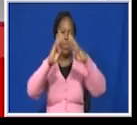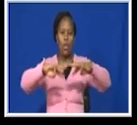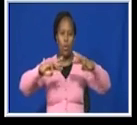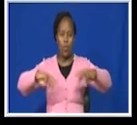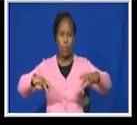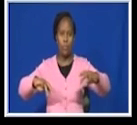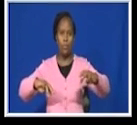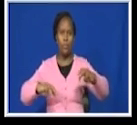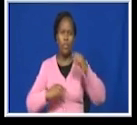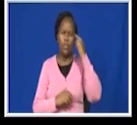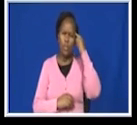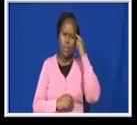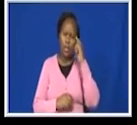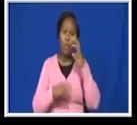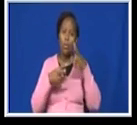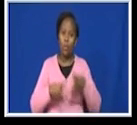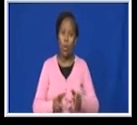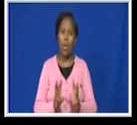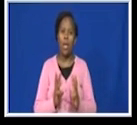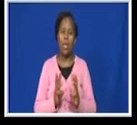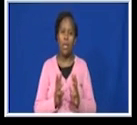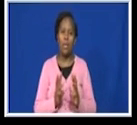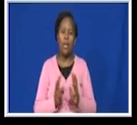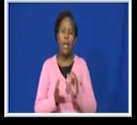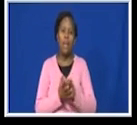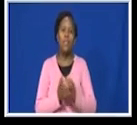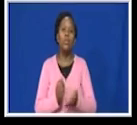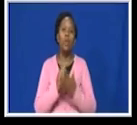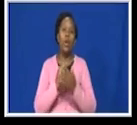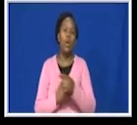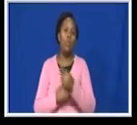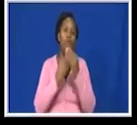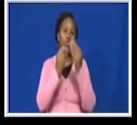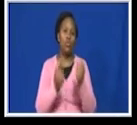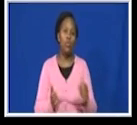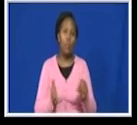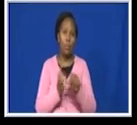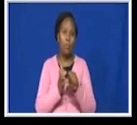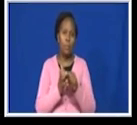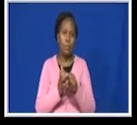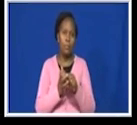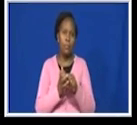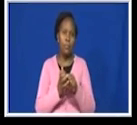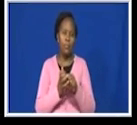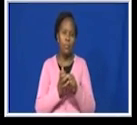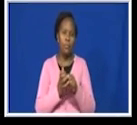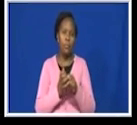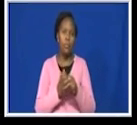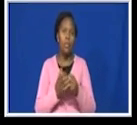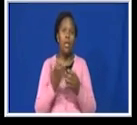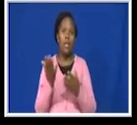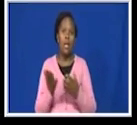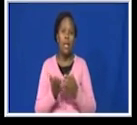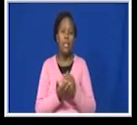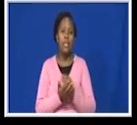Now you need to think of a strategy that would help you solve the problem. And here are